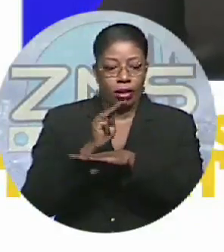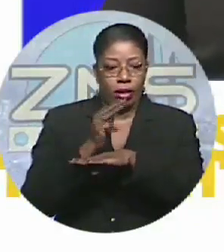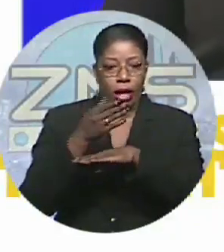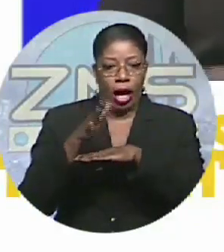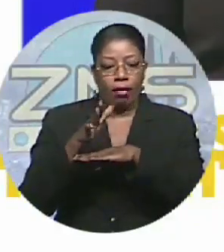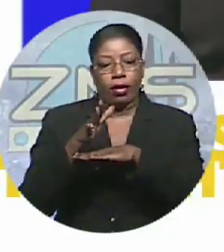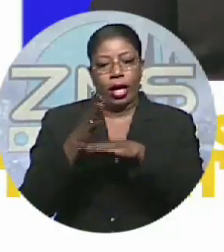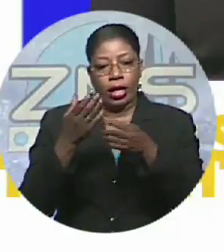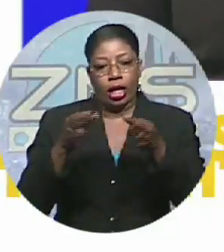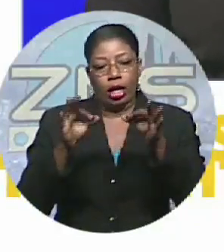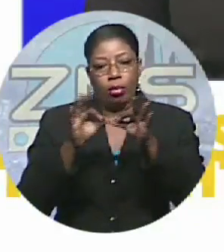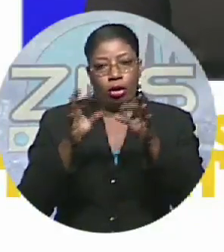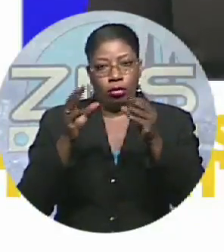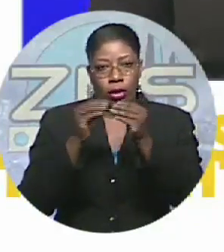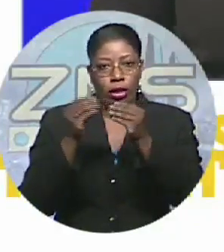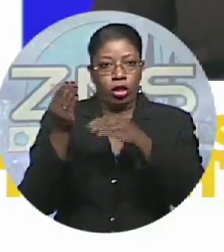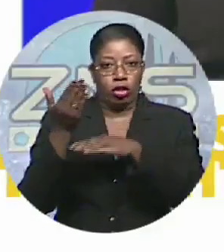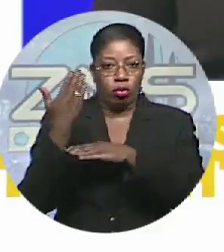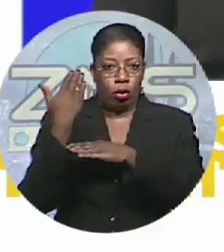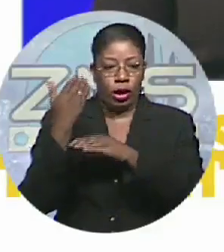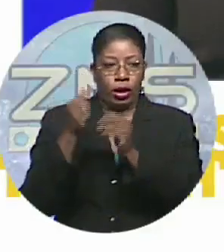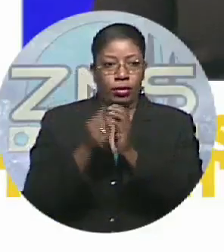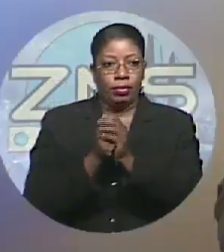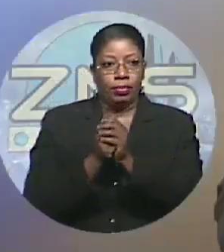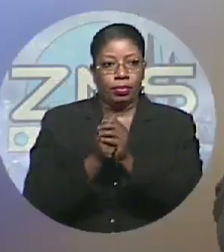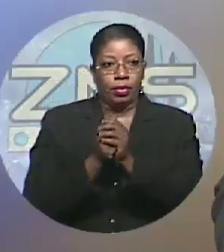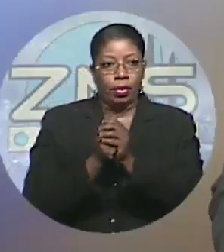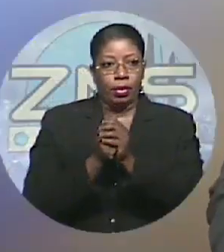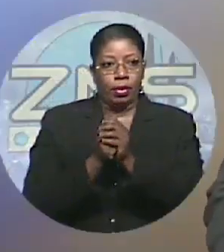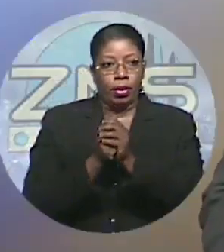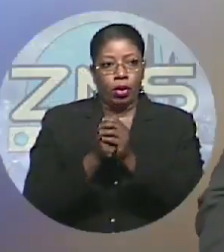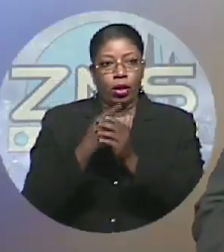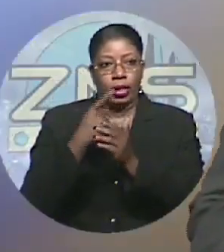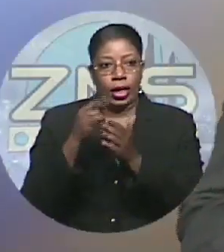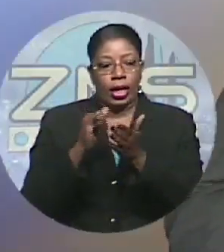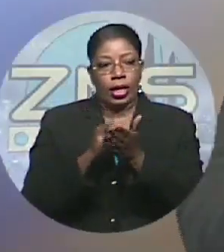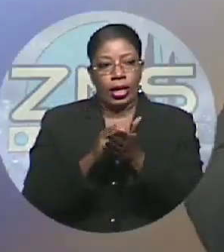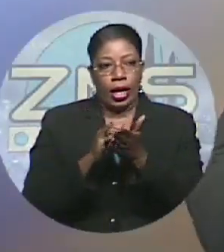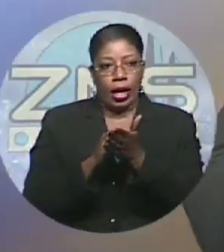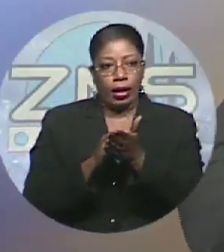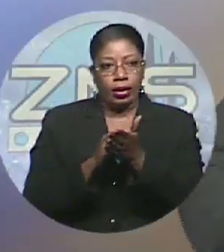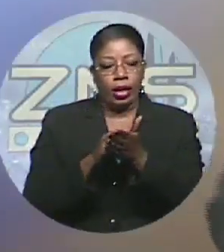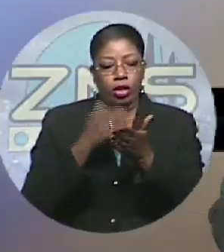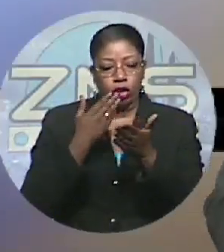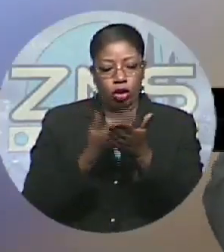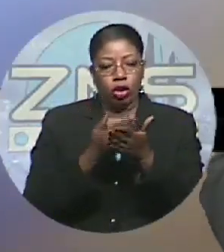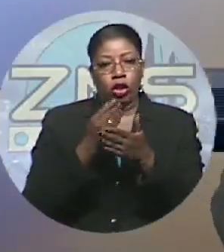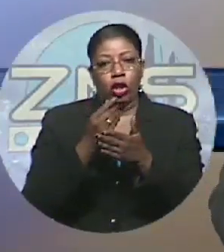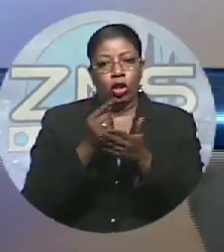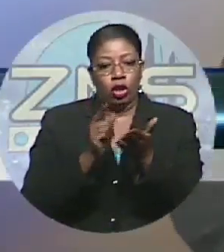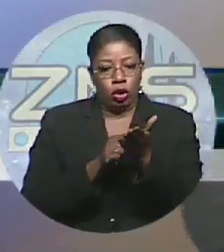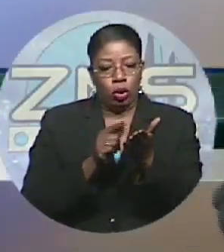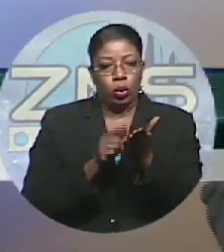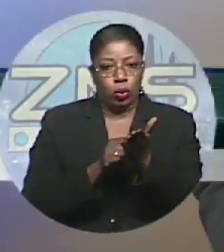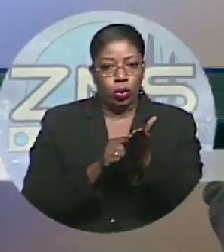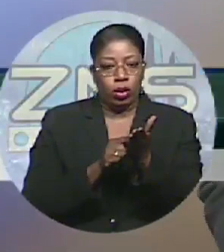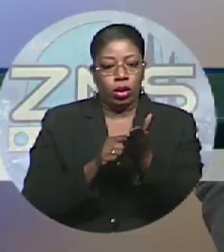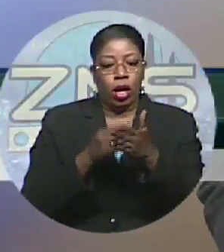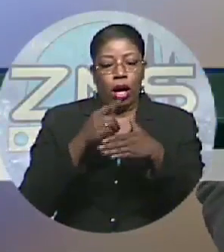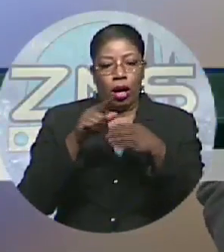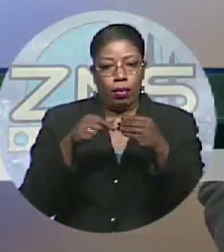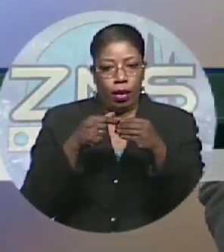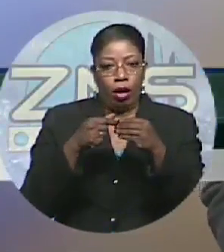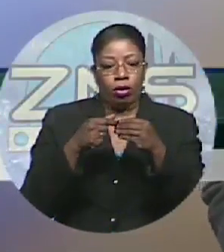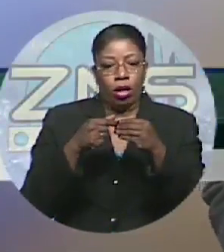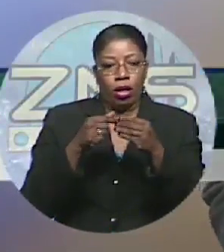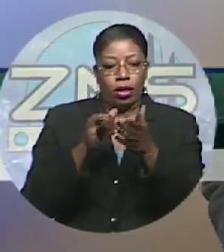this morning. Clint, what can you tell us? Well, I'll tell you, I guess we can begin by saying, first of all, there is some good news tonight regarding that meeting this morning